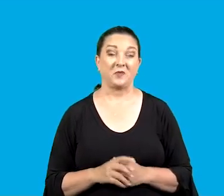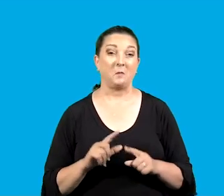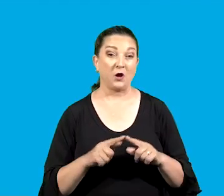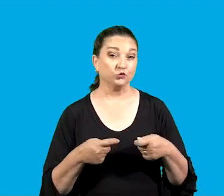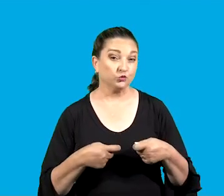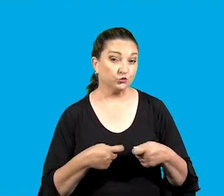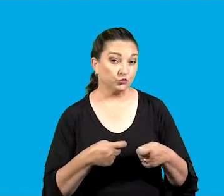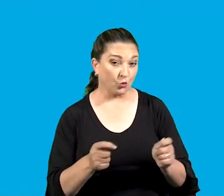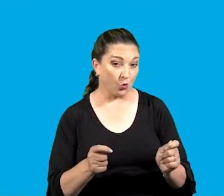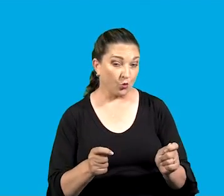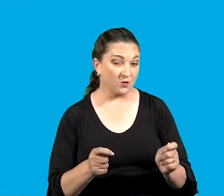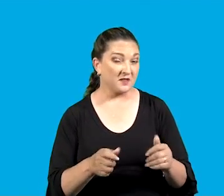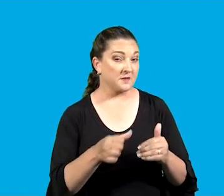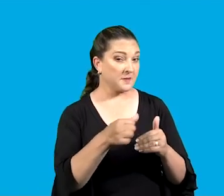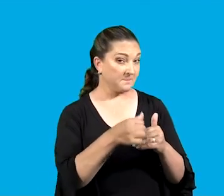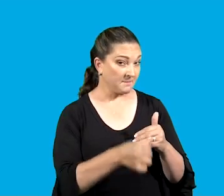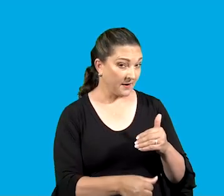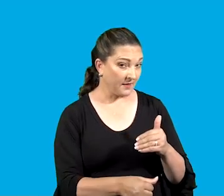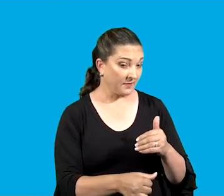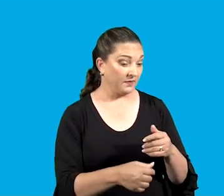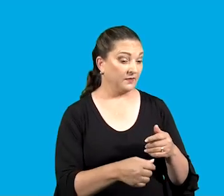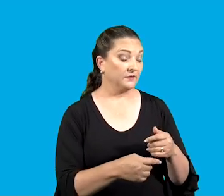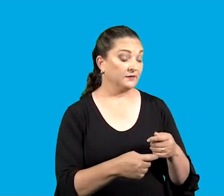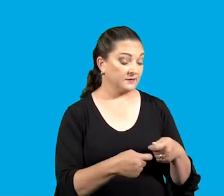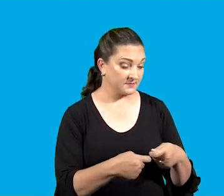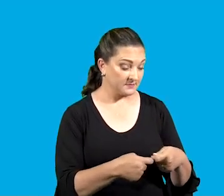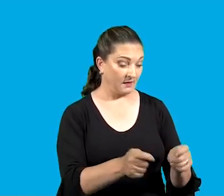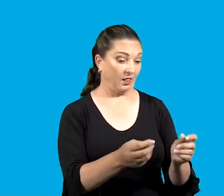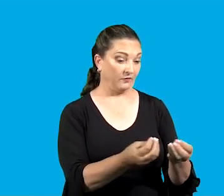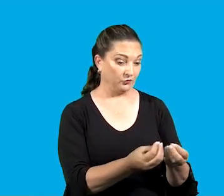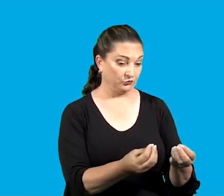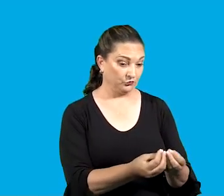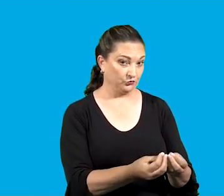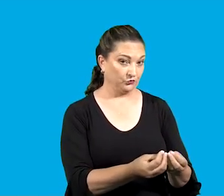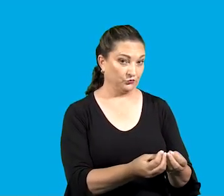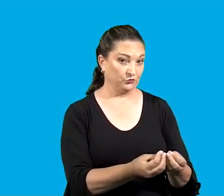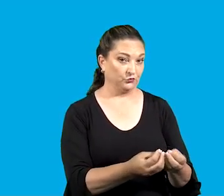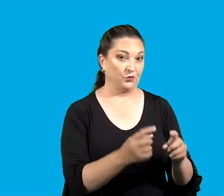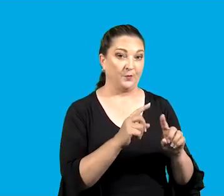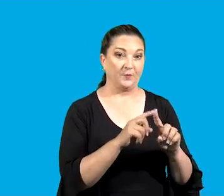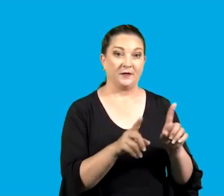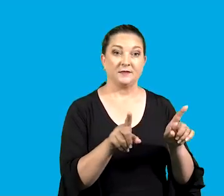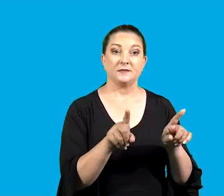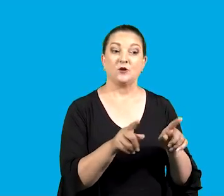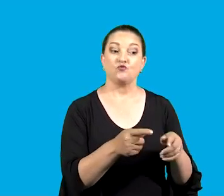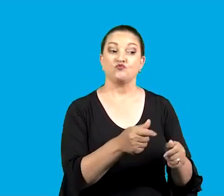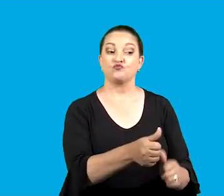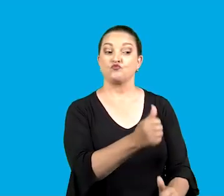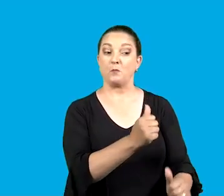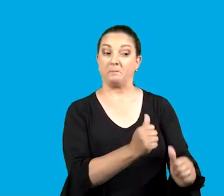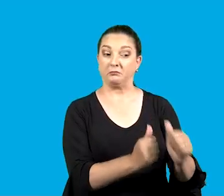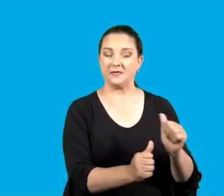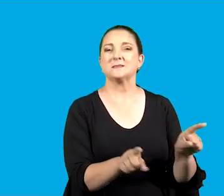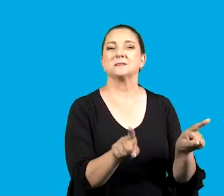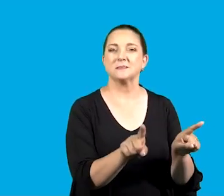stock is sold in the month of sale. Stock is sold in a month, is replaced in the same month. So it means the